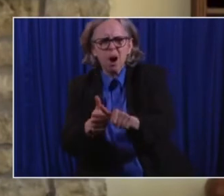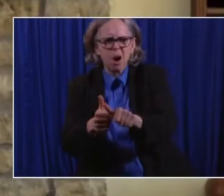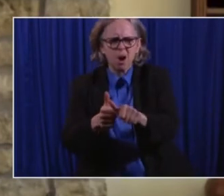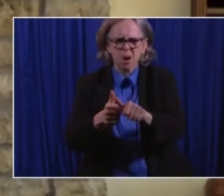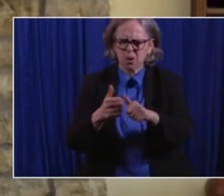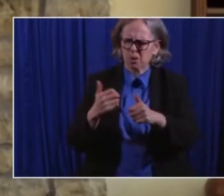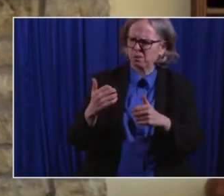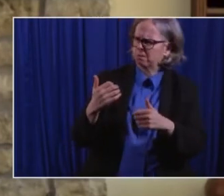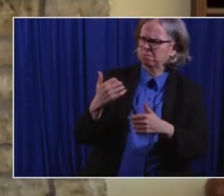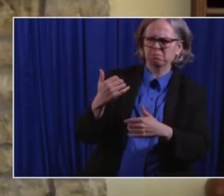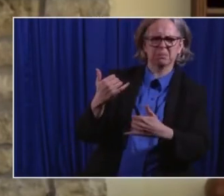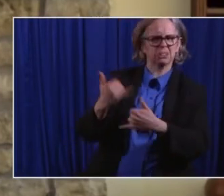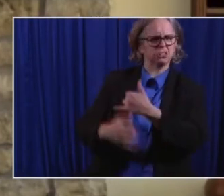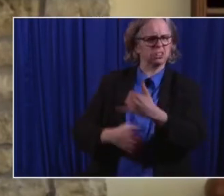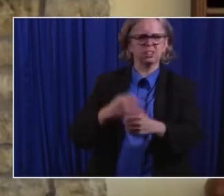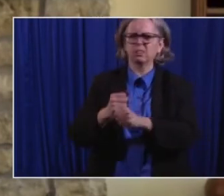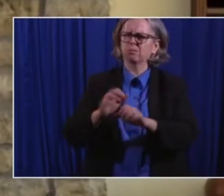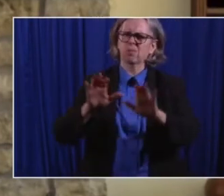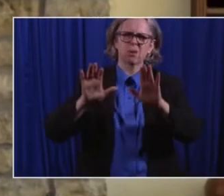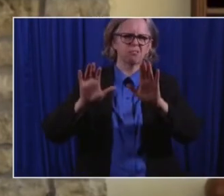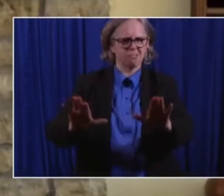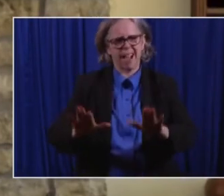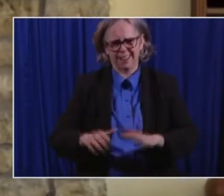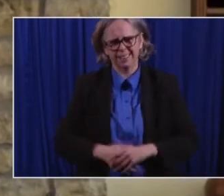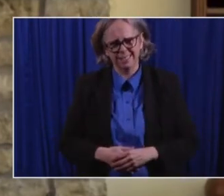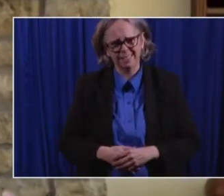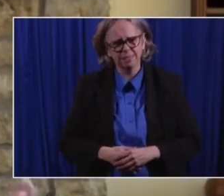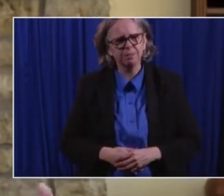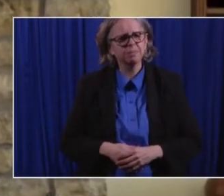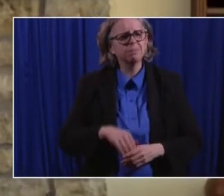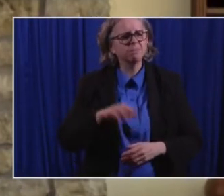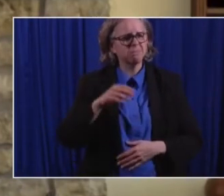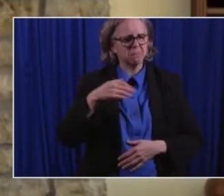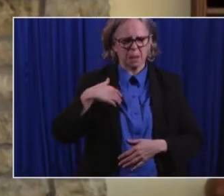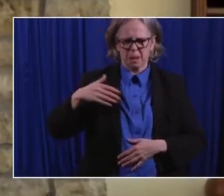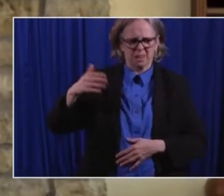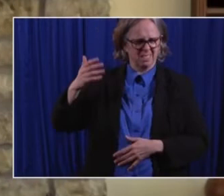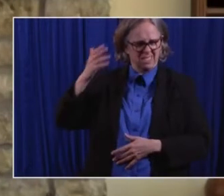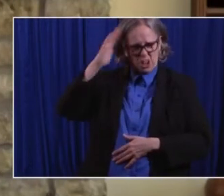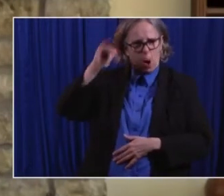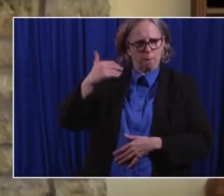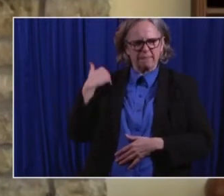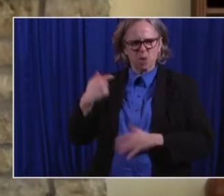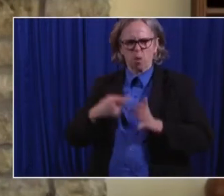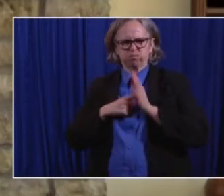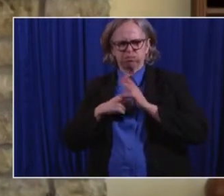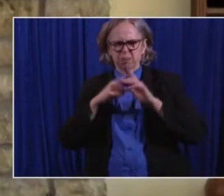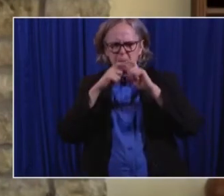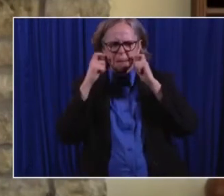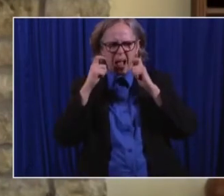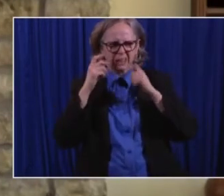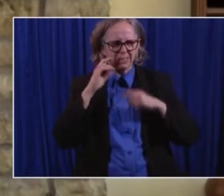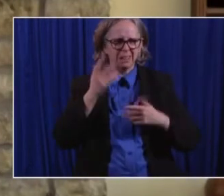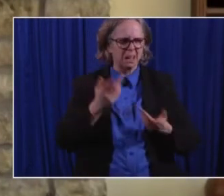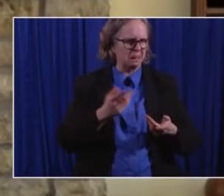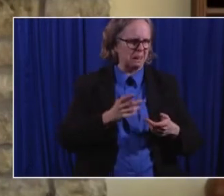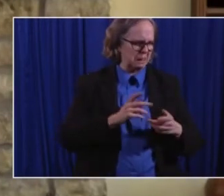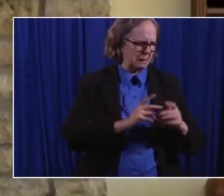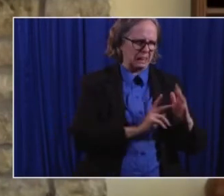When we started this, everyone said, well, kindergarten kids, they can't wear masks. And look, kids have done it. They've done it phenomenally